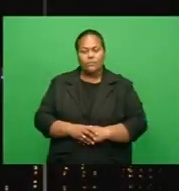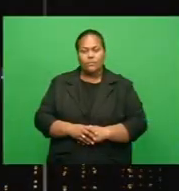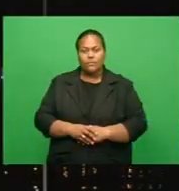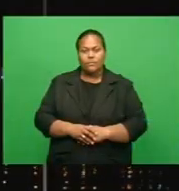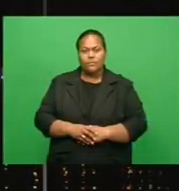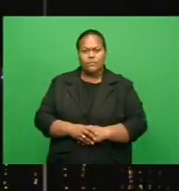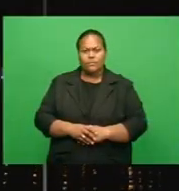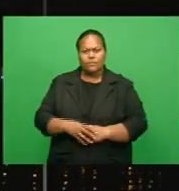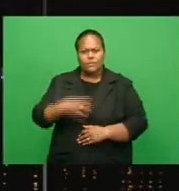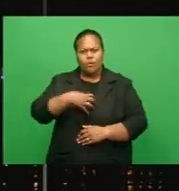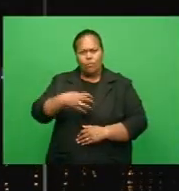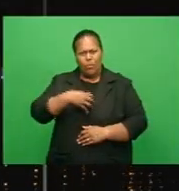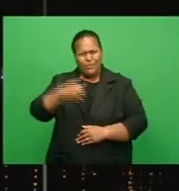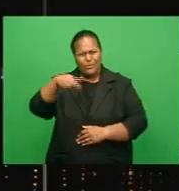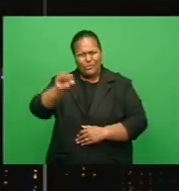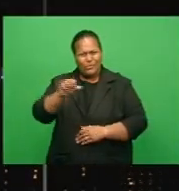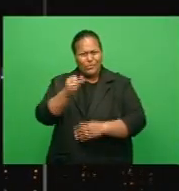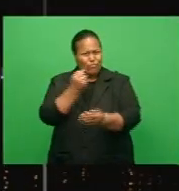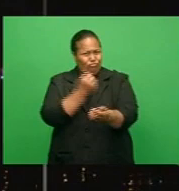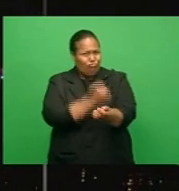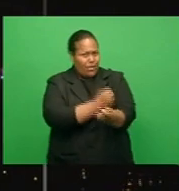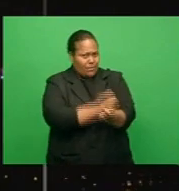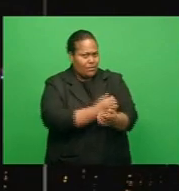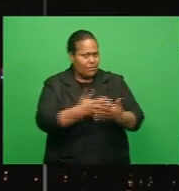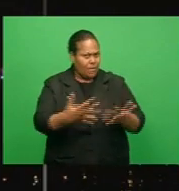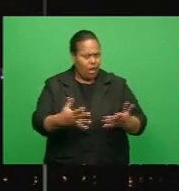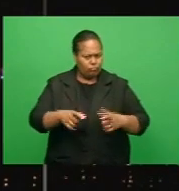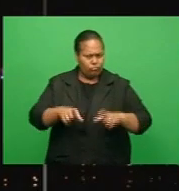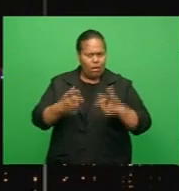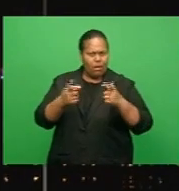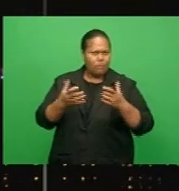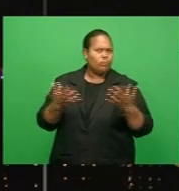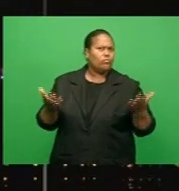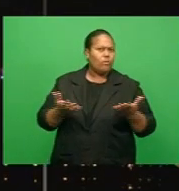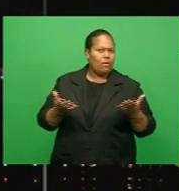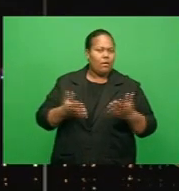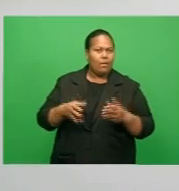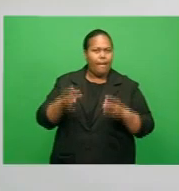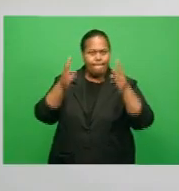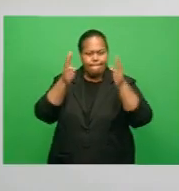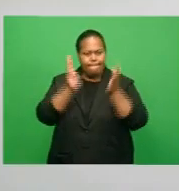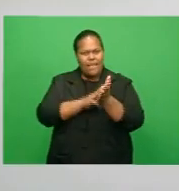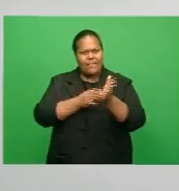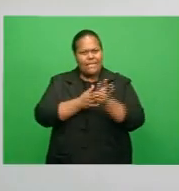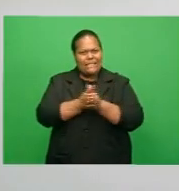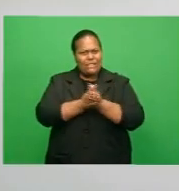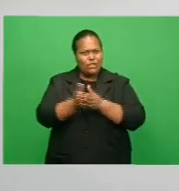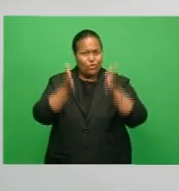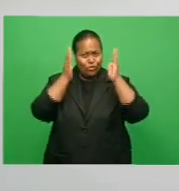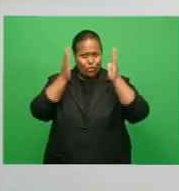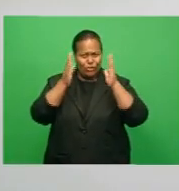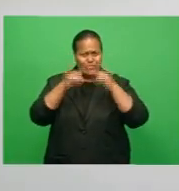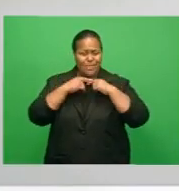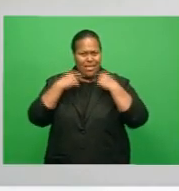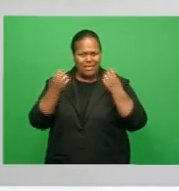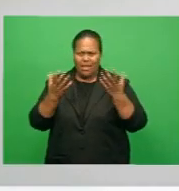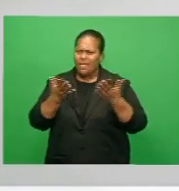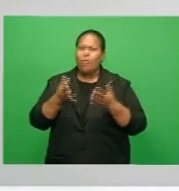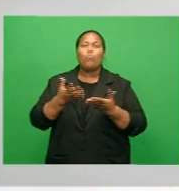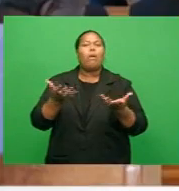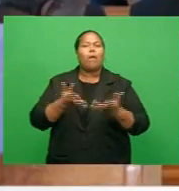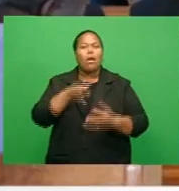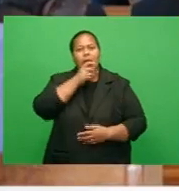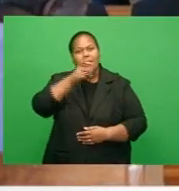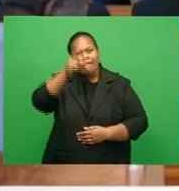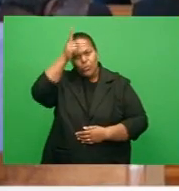The increasing use of drugs is a major challenge for Methodist Church pastors who are posted to Kandavu. Church Communications Secretary